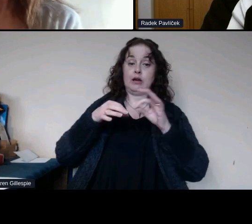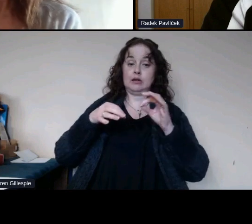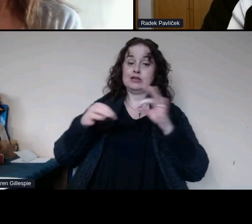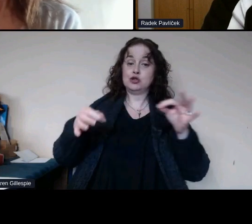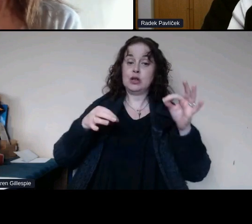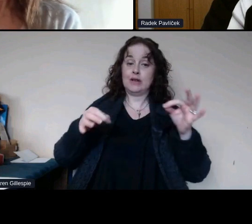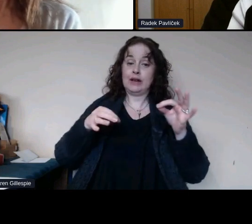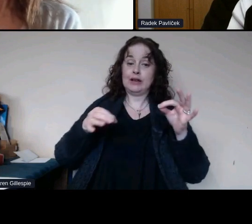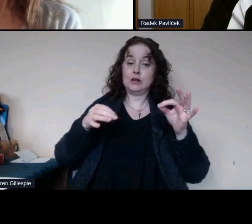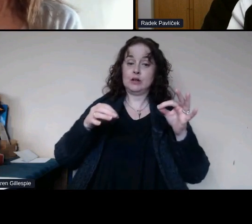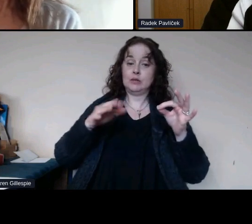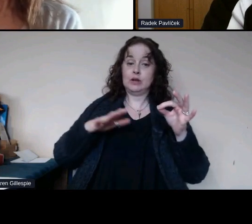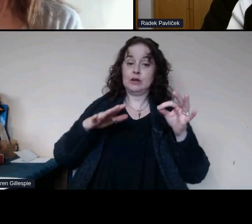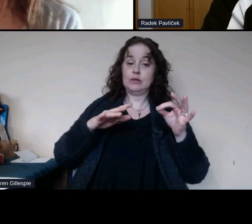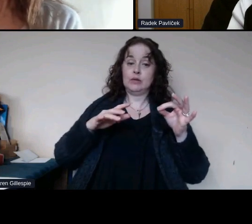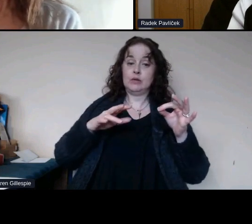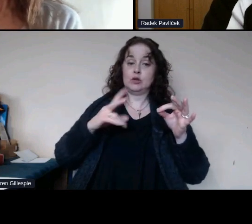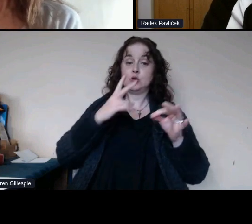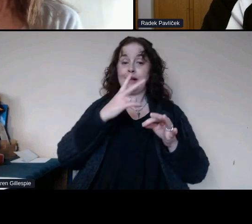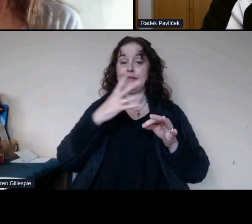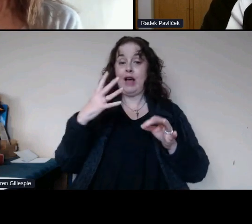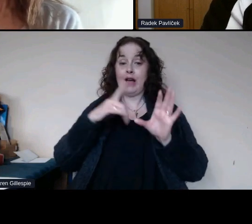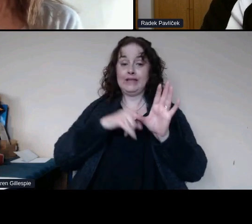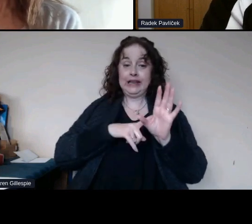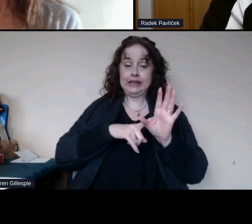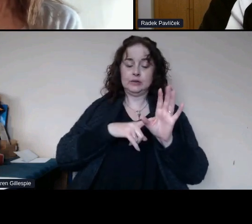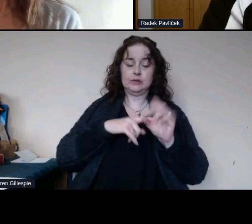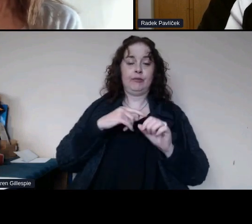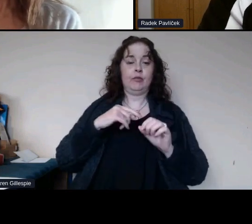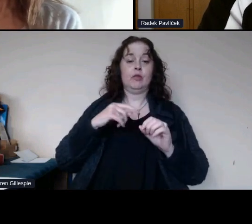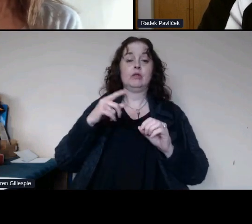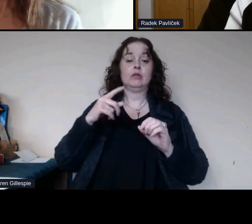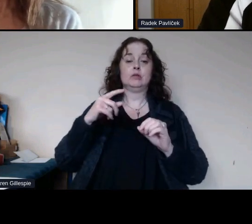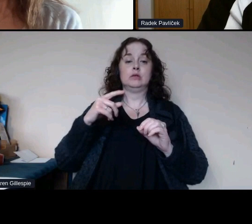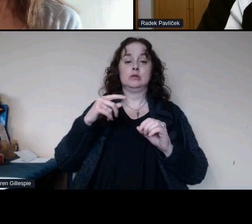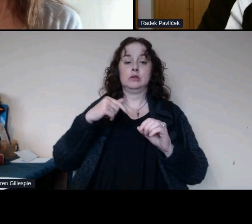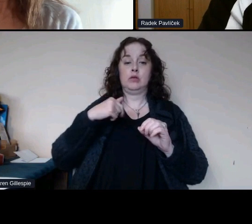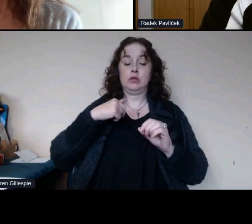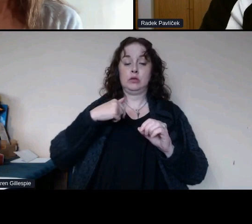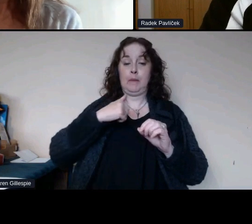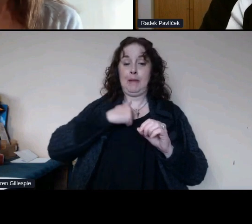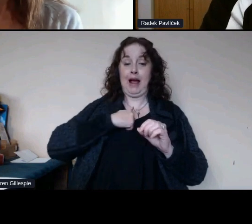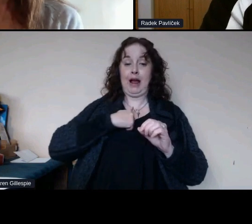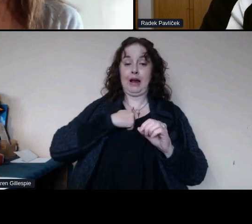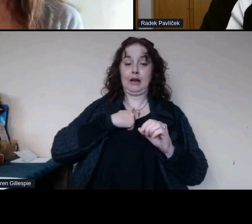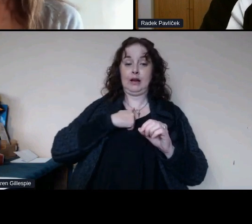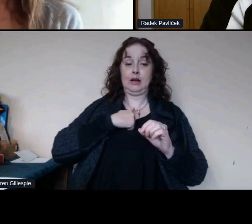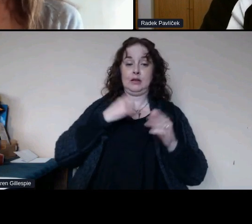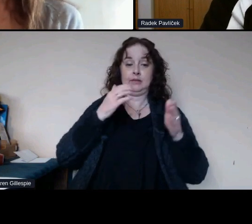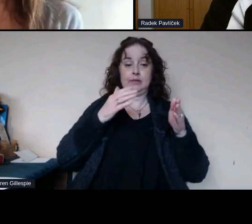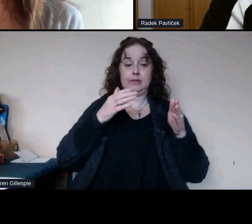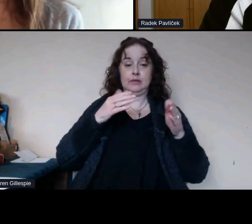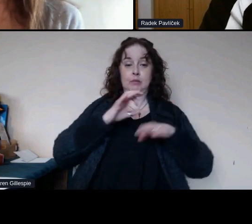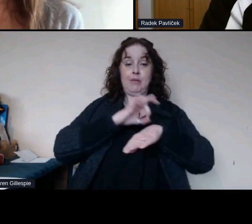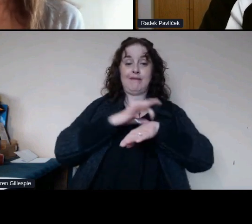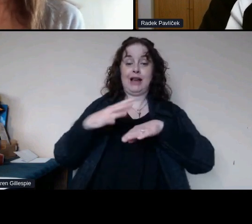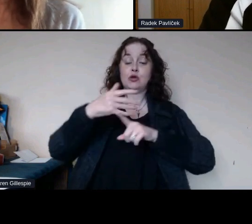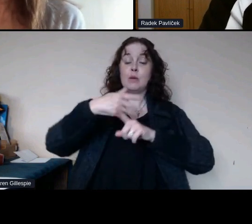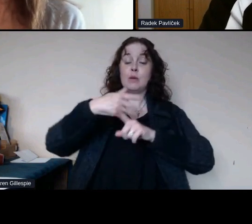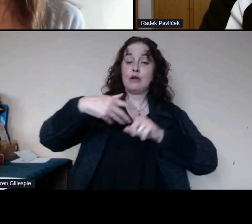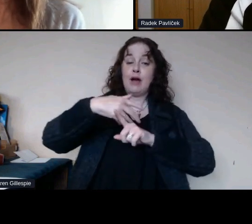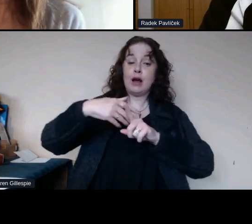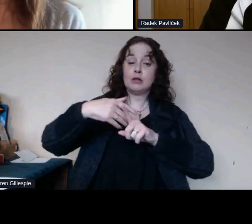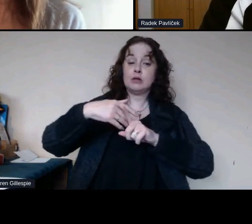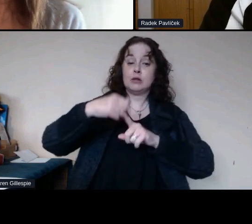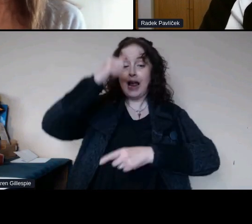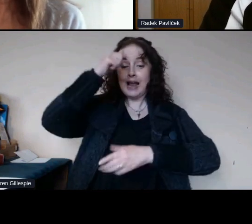almost 25 years now. So my, let's say, professional background or